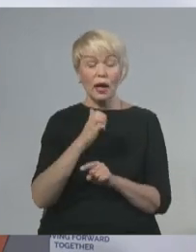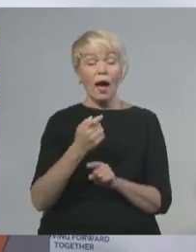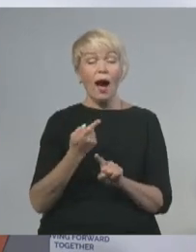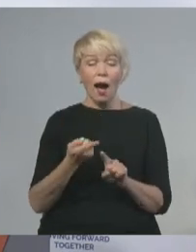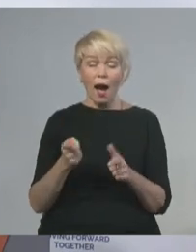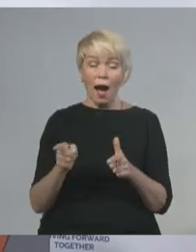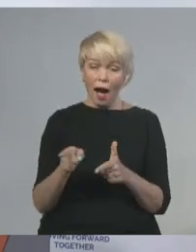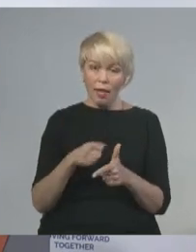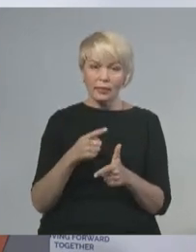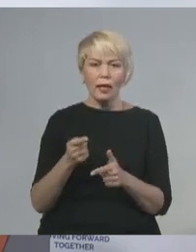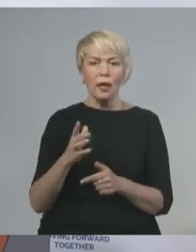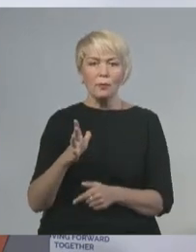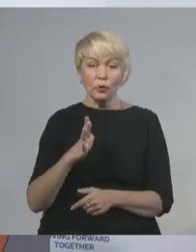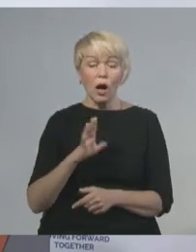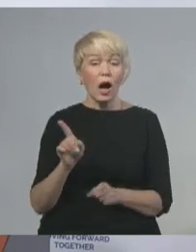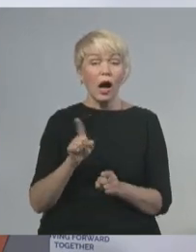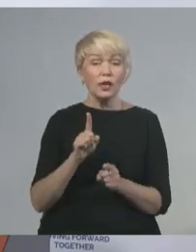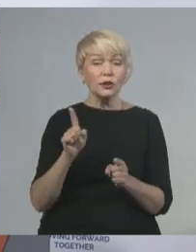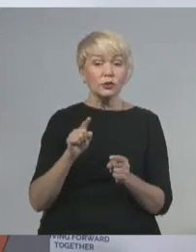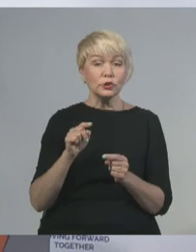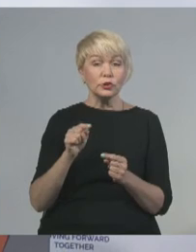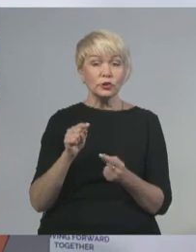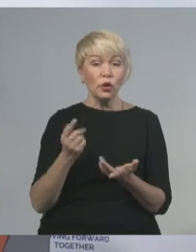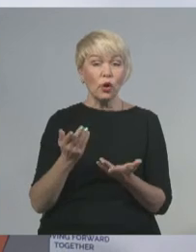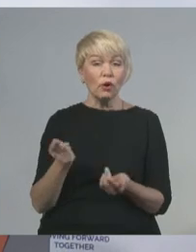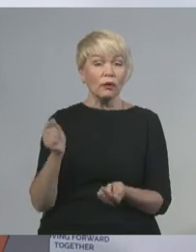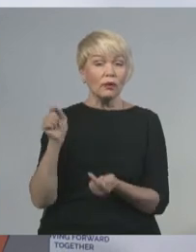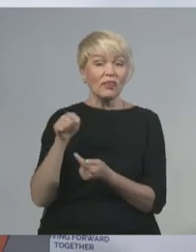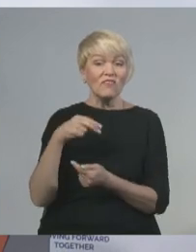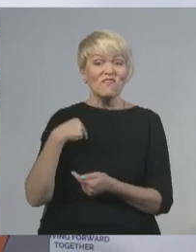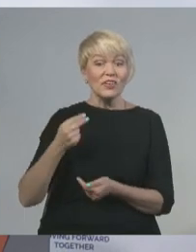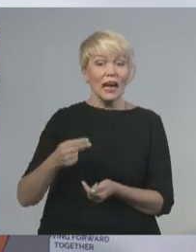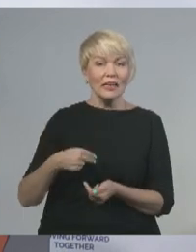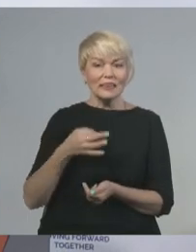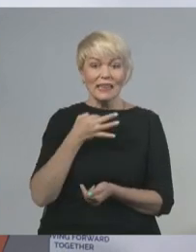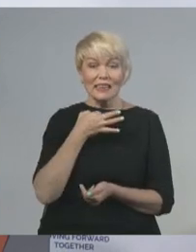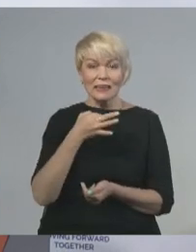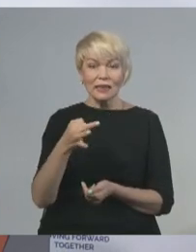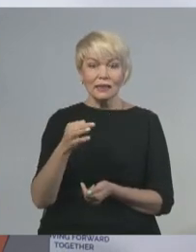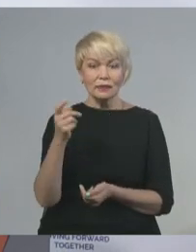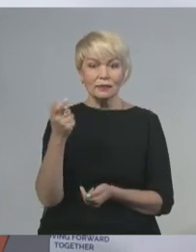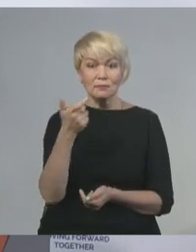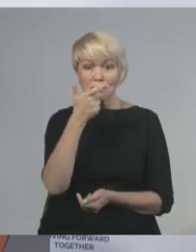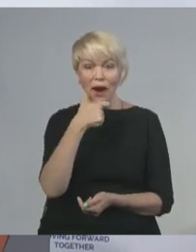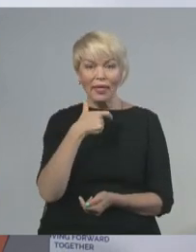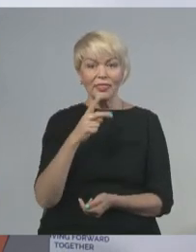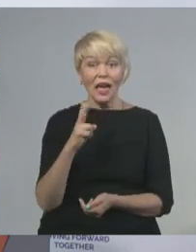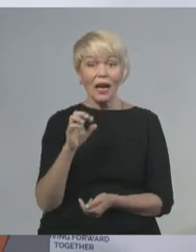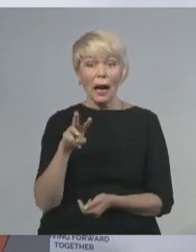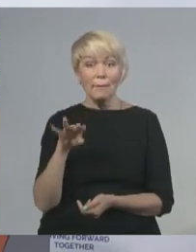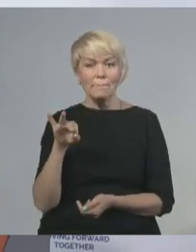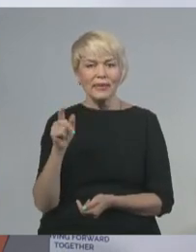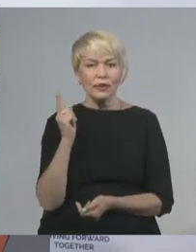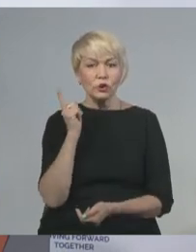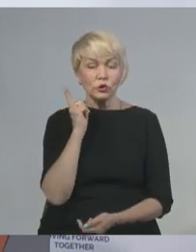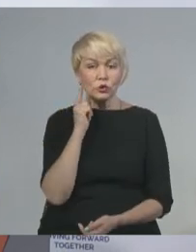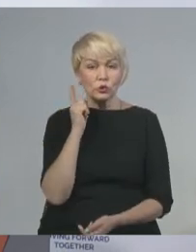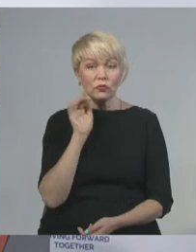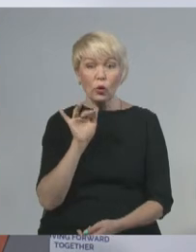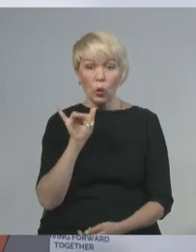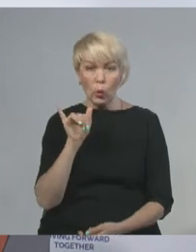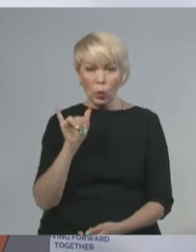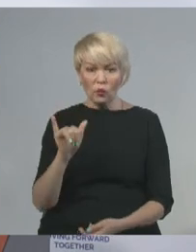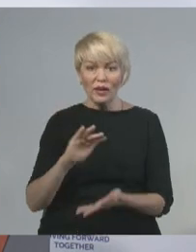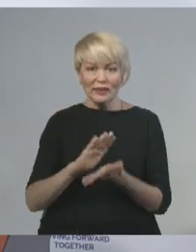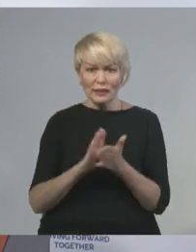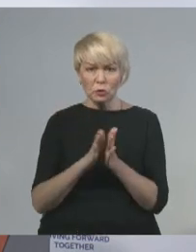you know social media account some media saying that this situation is far worse than it is and obviously in france